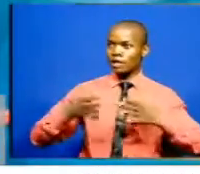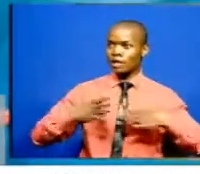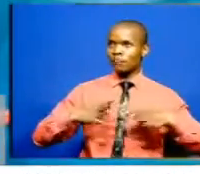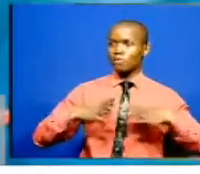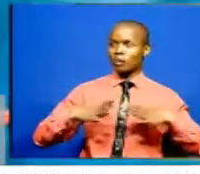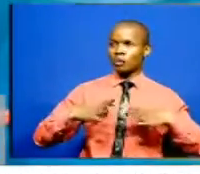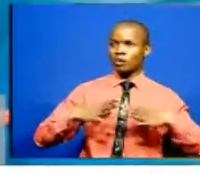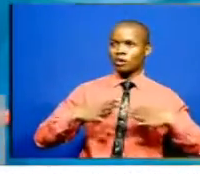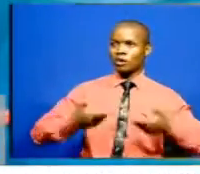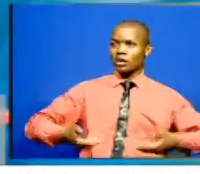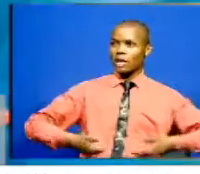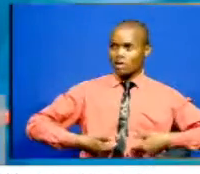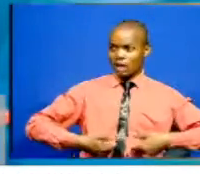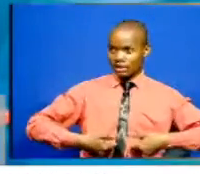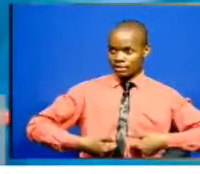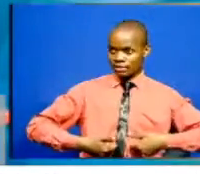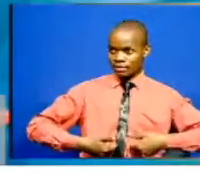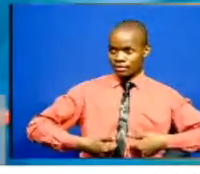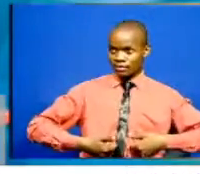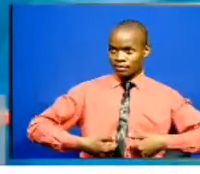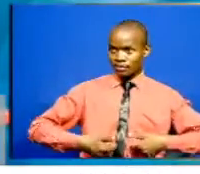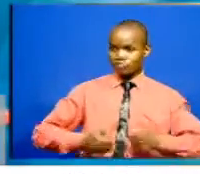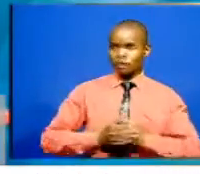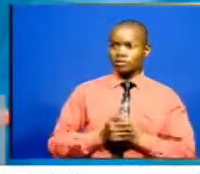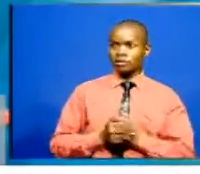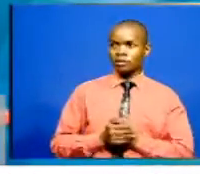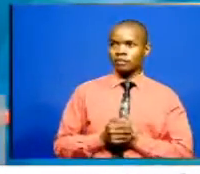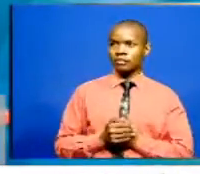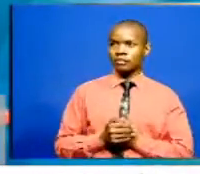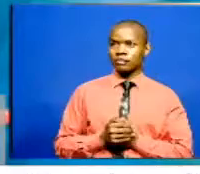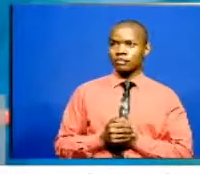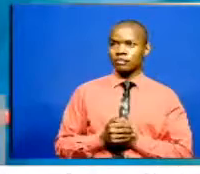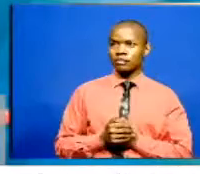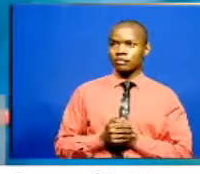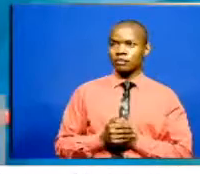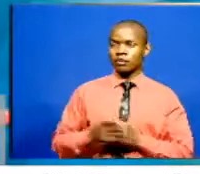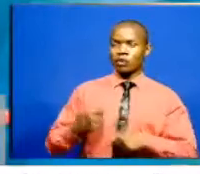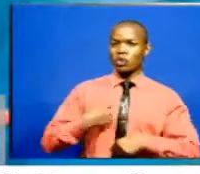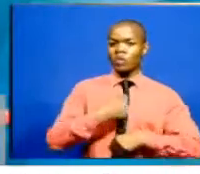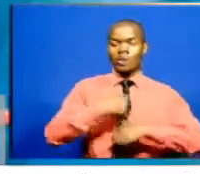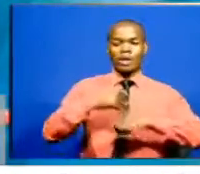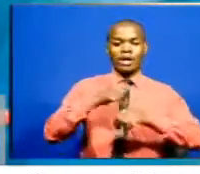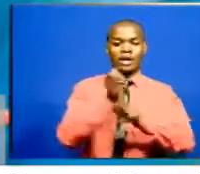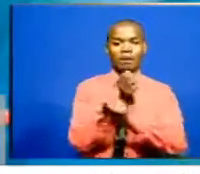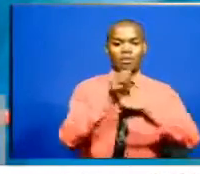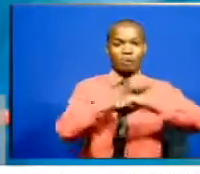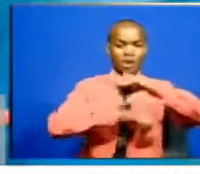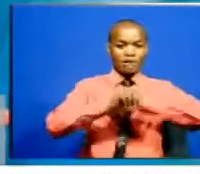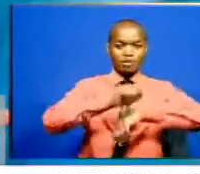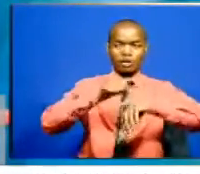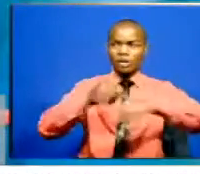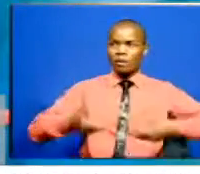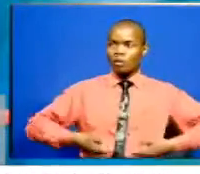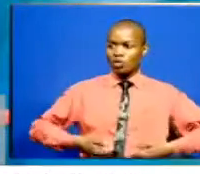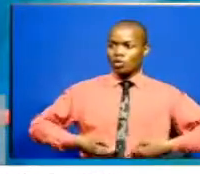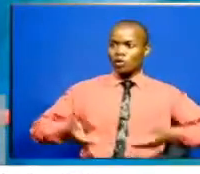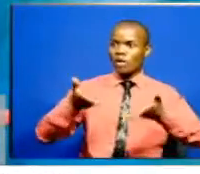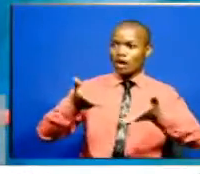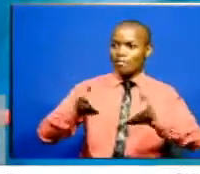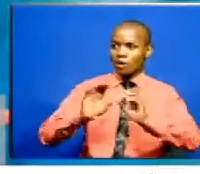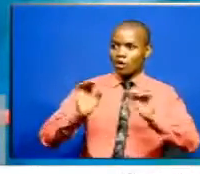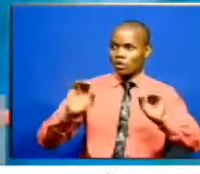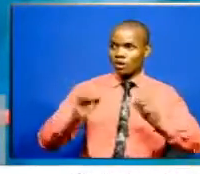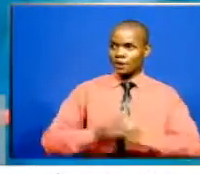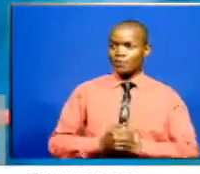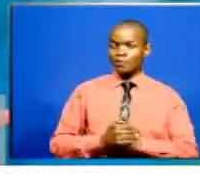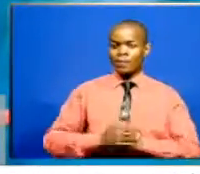being young, mm-hmm. we cannot do without the youth. The young people also need